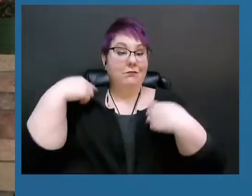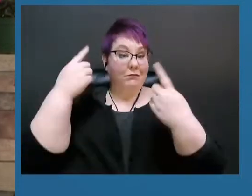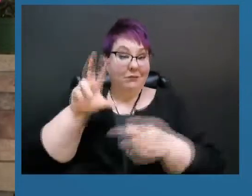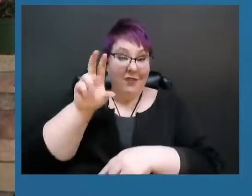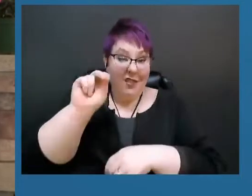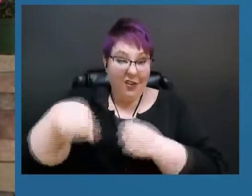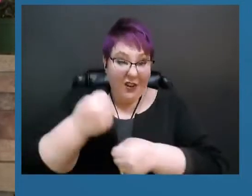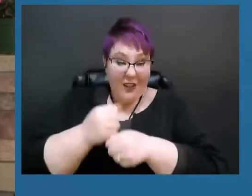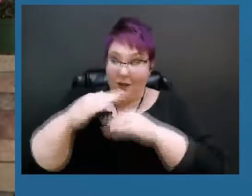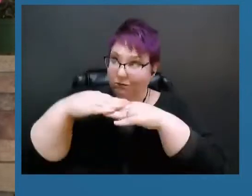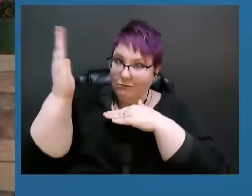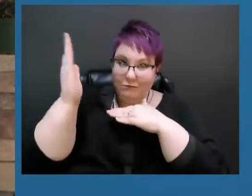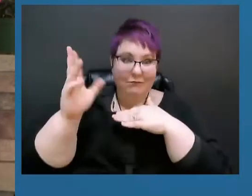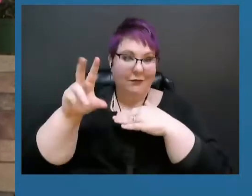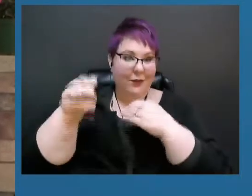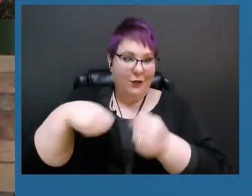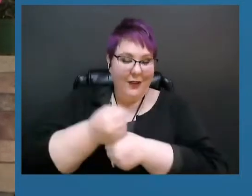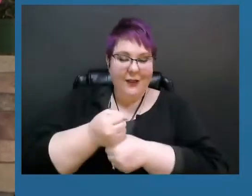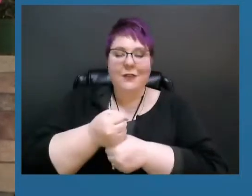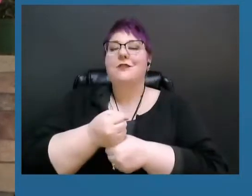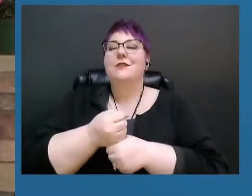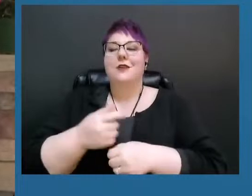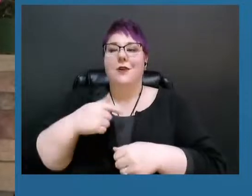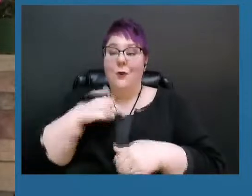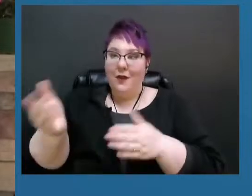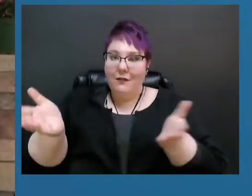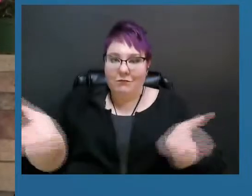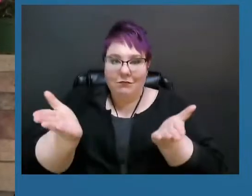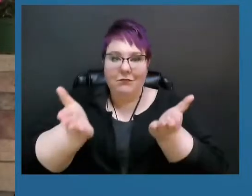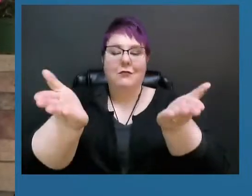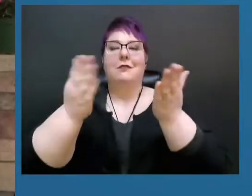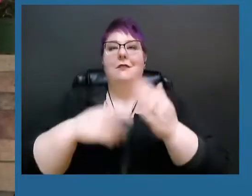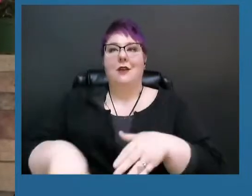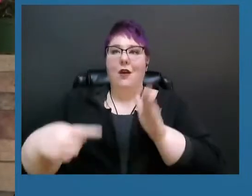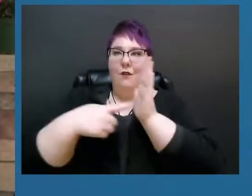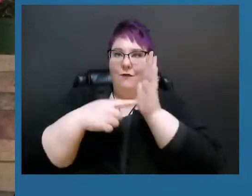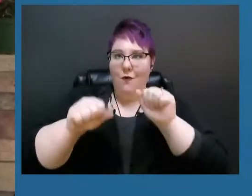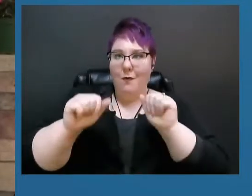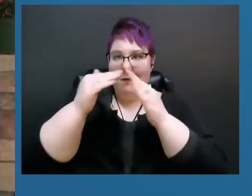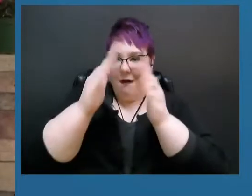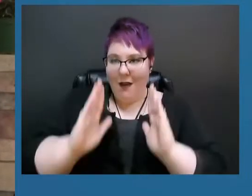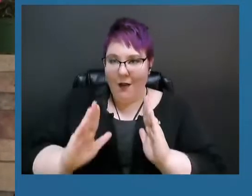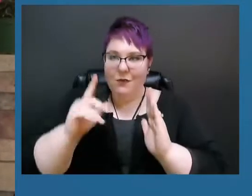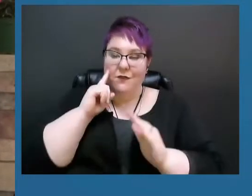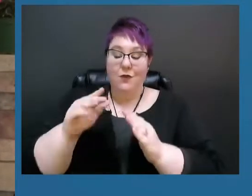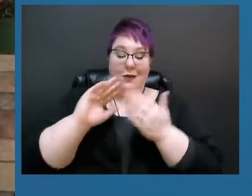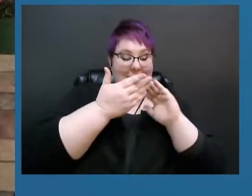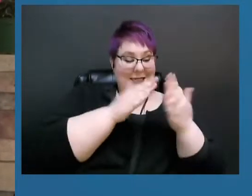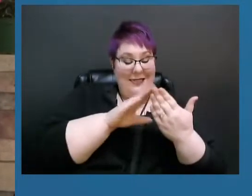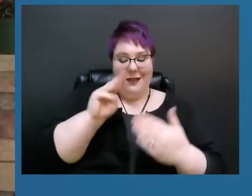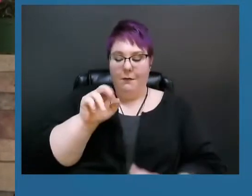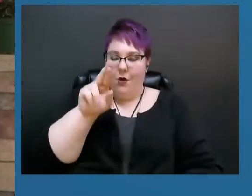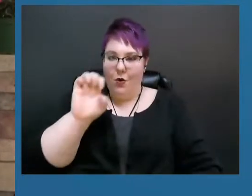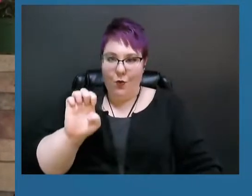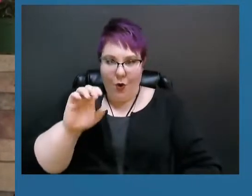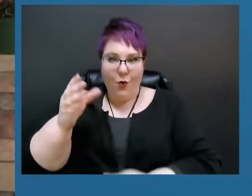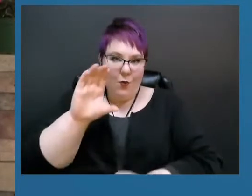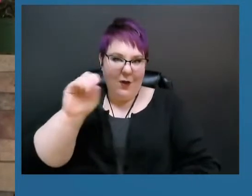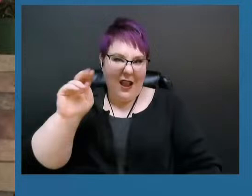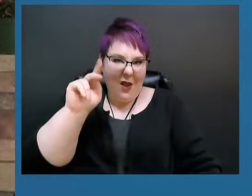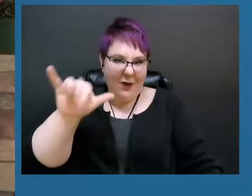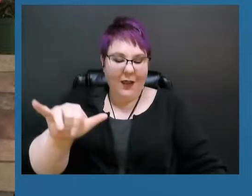our organizations have advanced affordable homeownership opportunities in the city and in Monroe County. And our focus is on